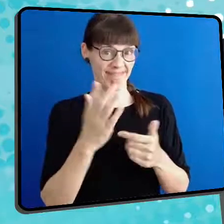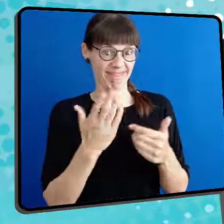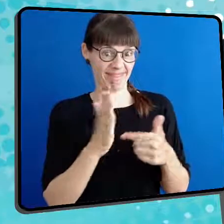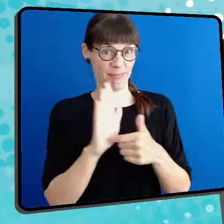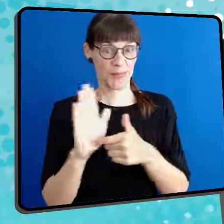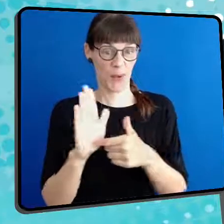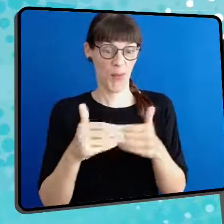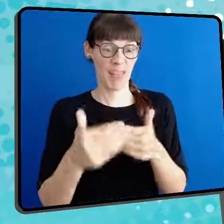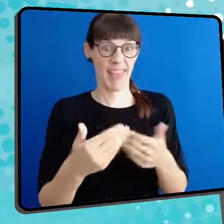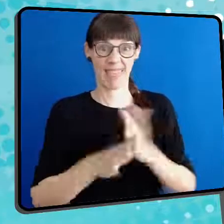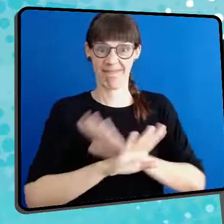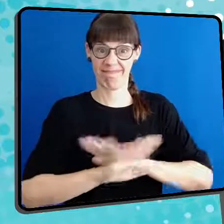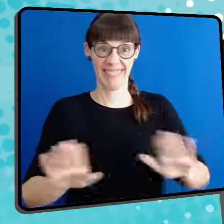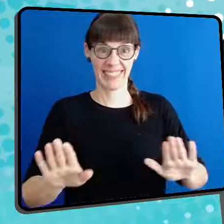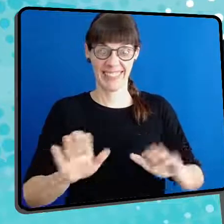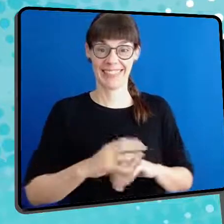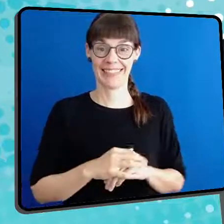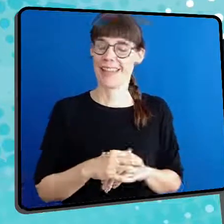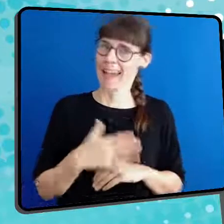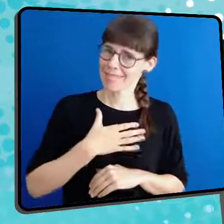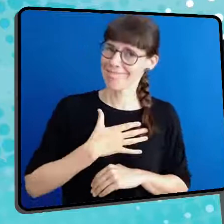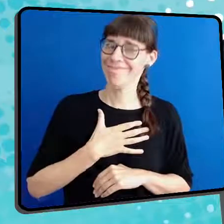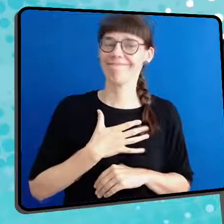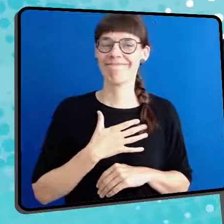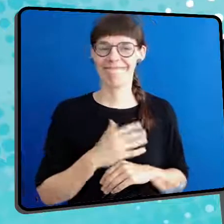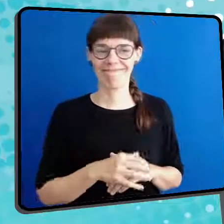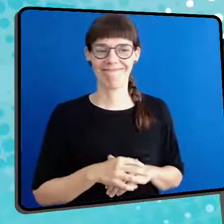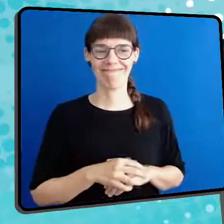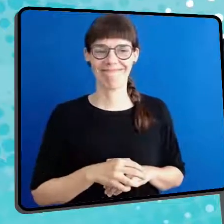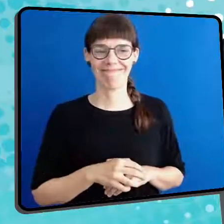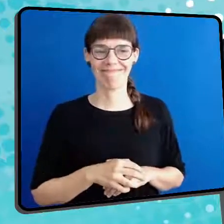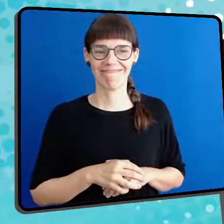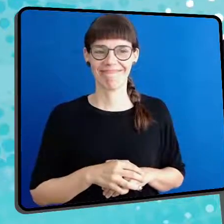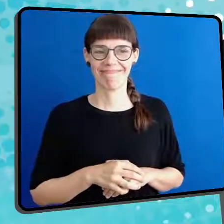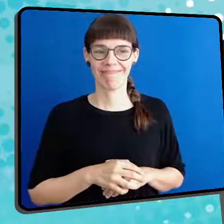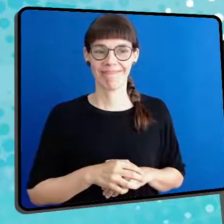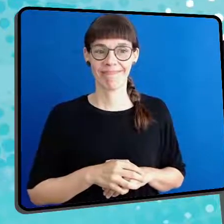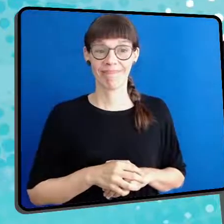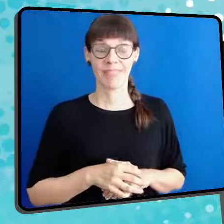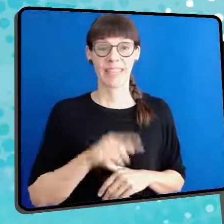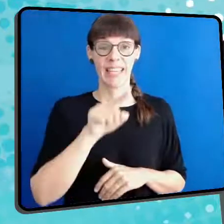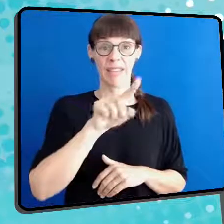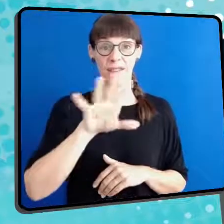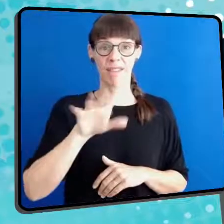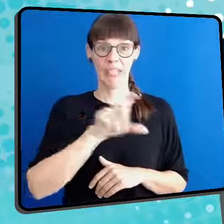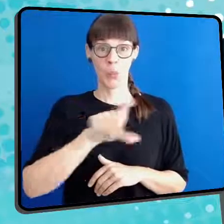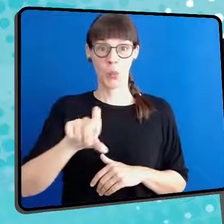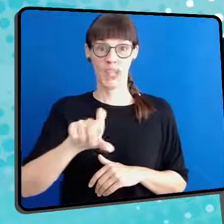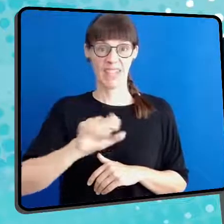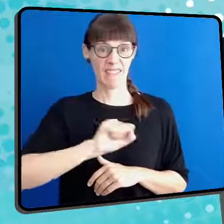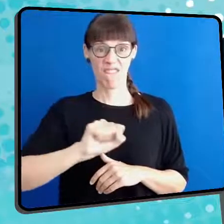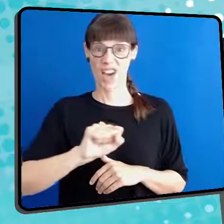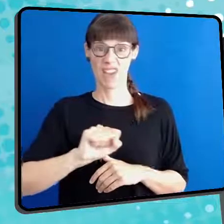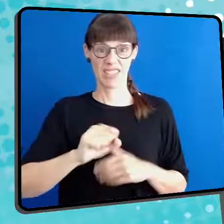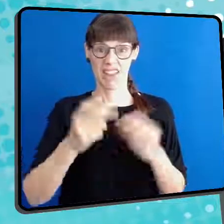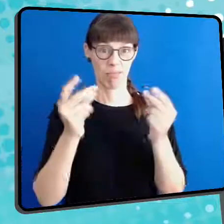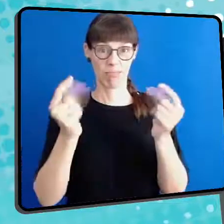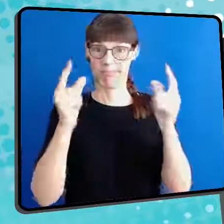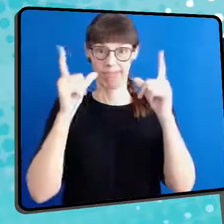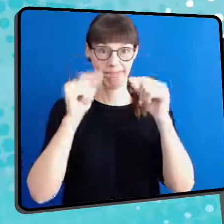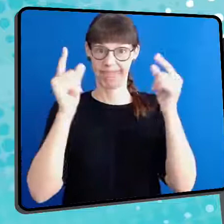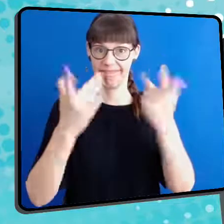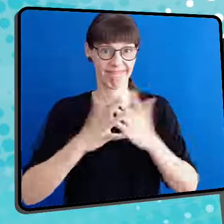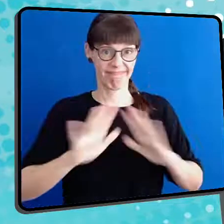also only one more. Yeah, it went fast. 15 weeks go fast. So we're